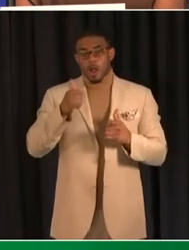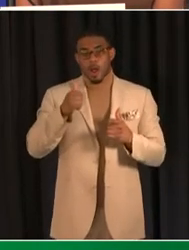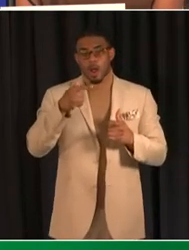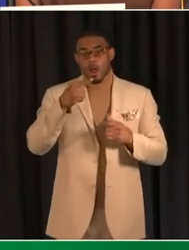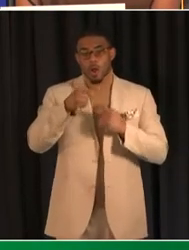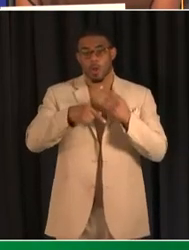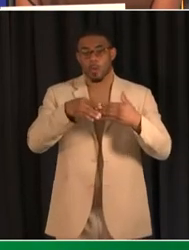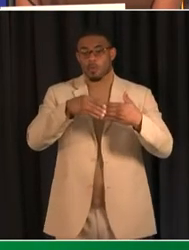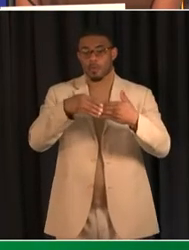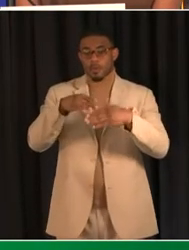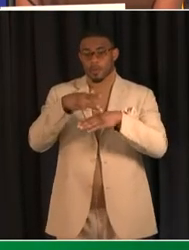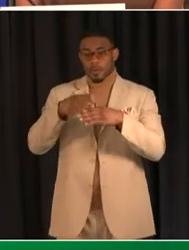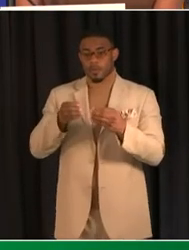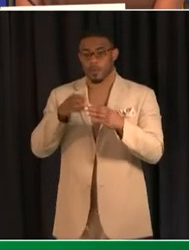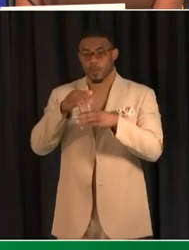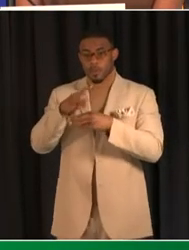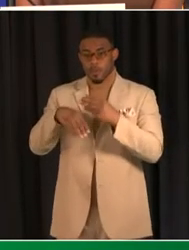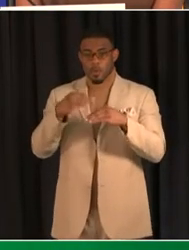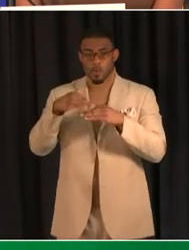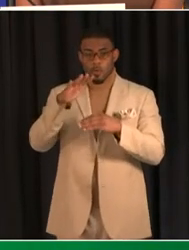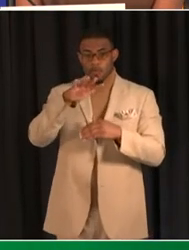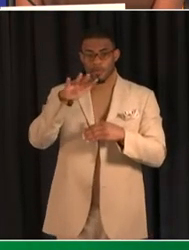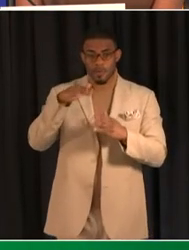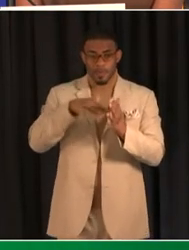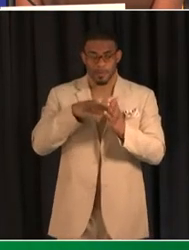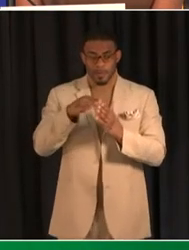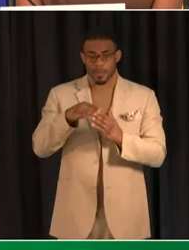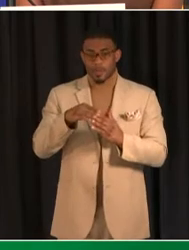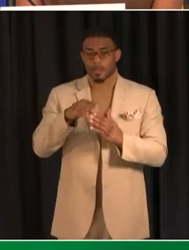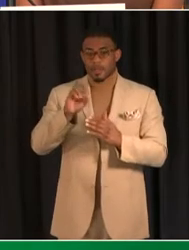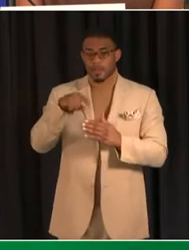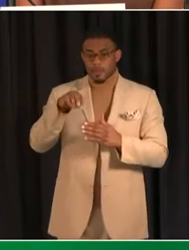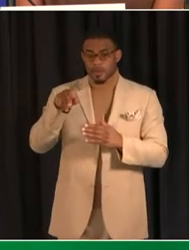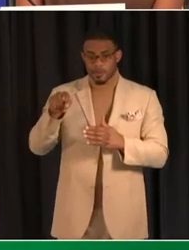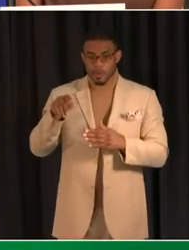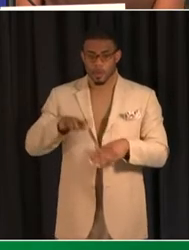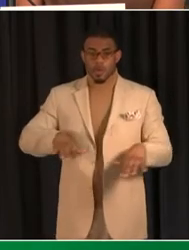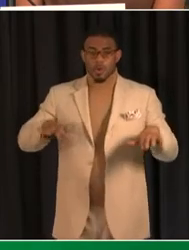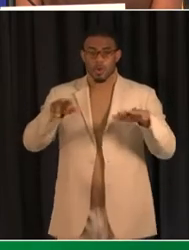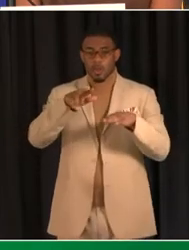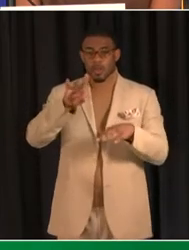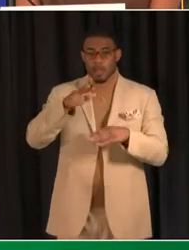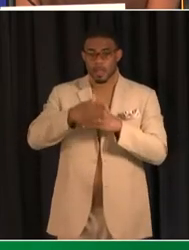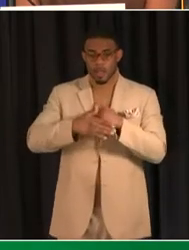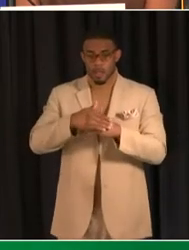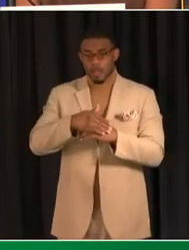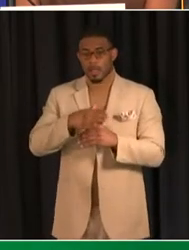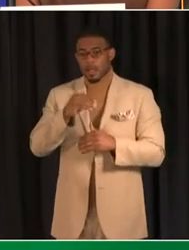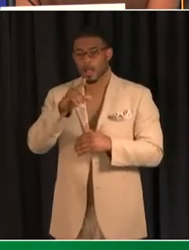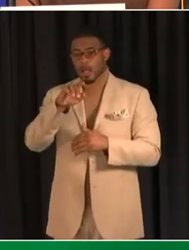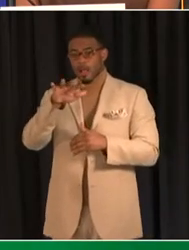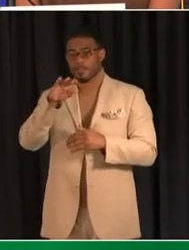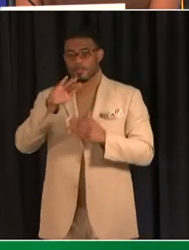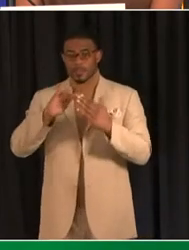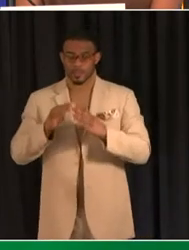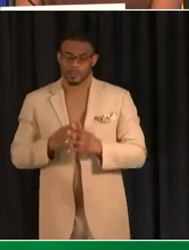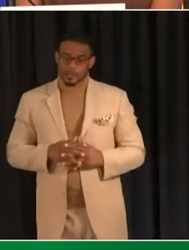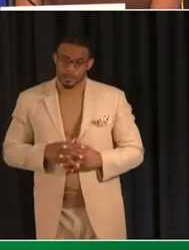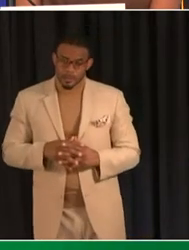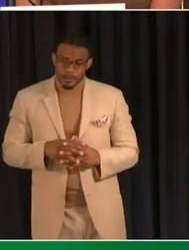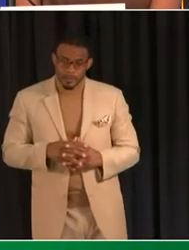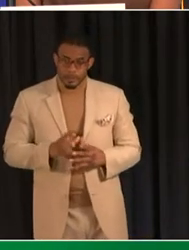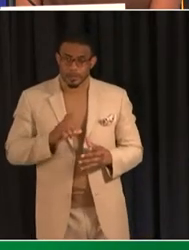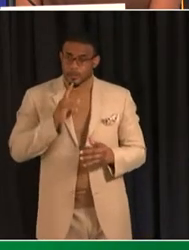largest global flexible space providers in the world with over 55 million square feet across 38 countries and 150